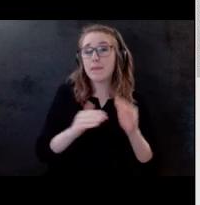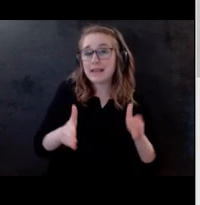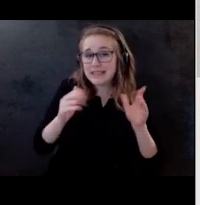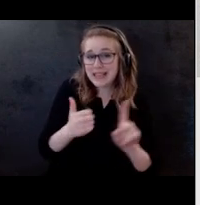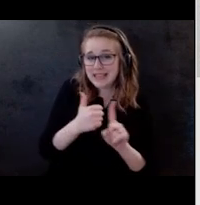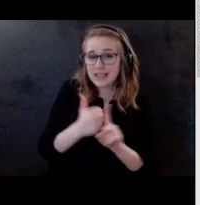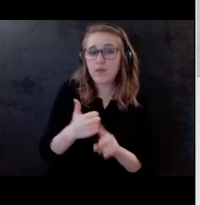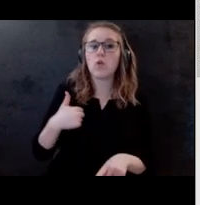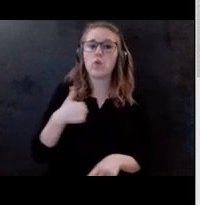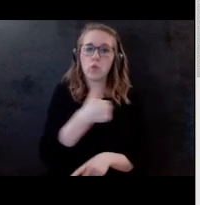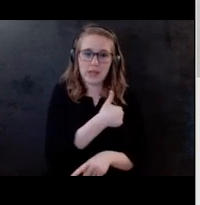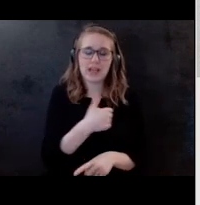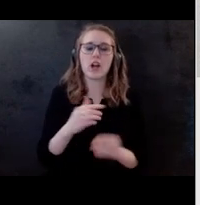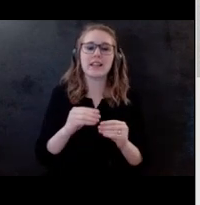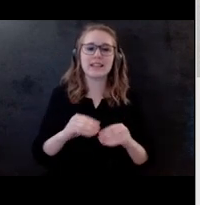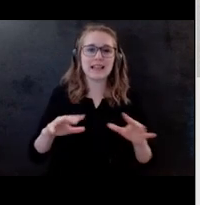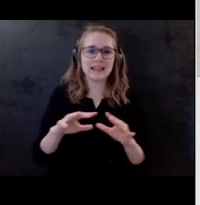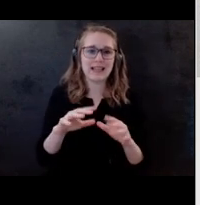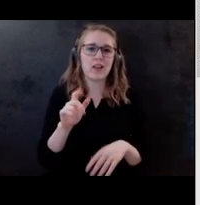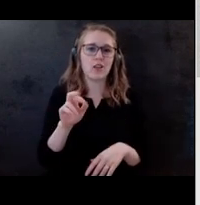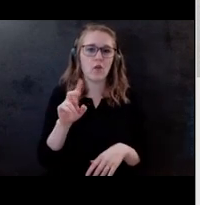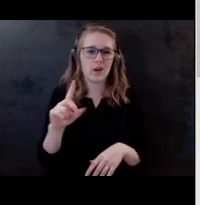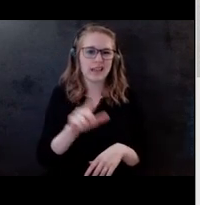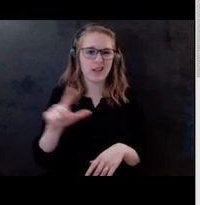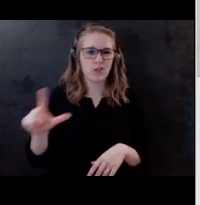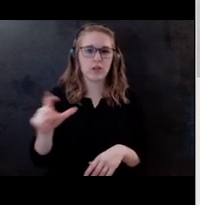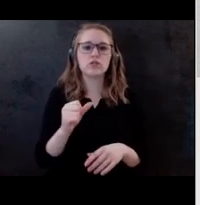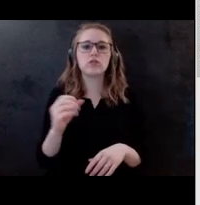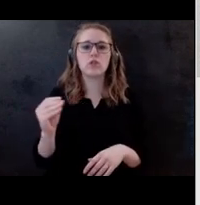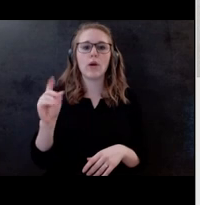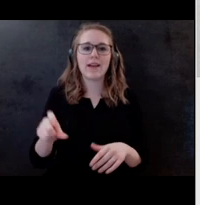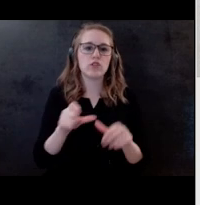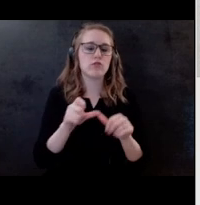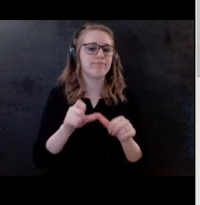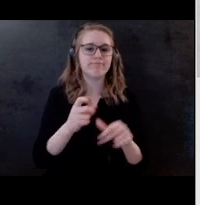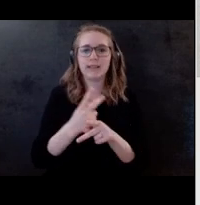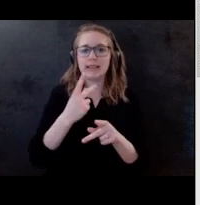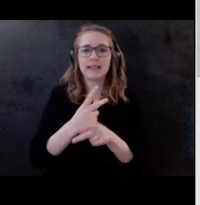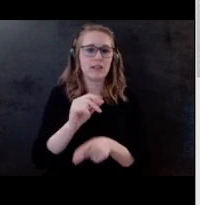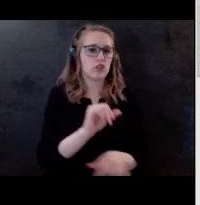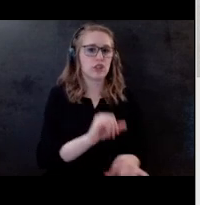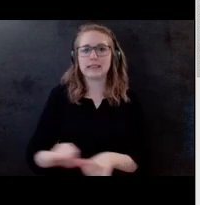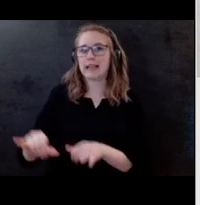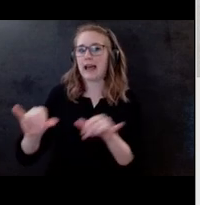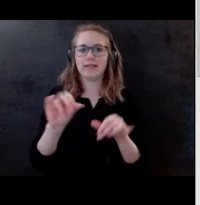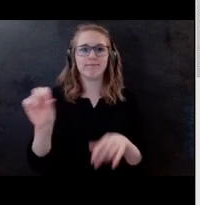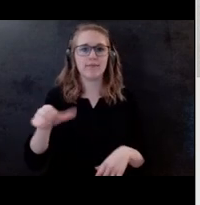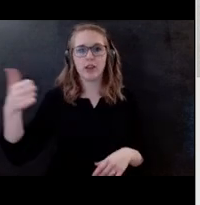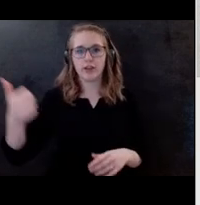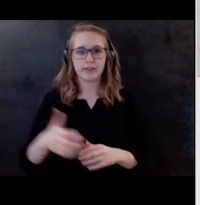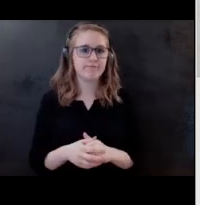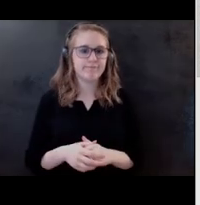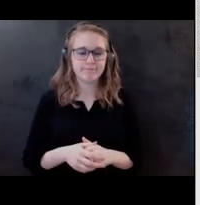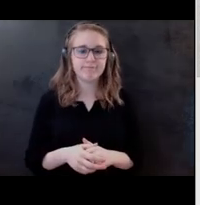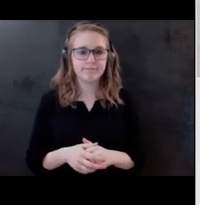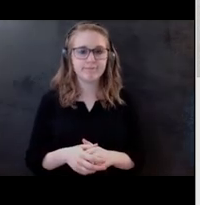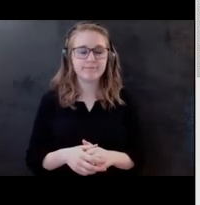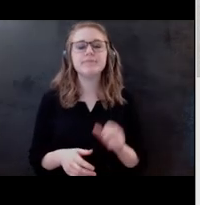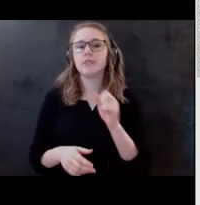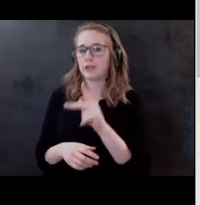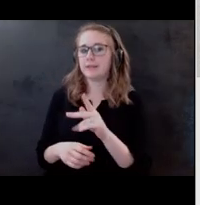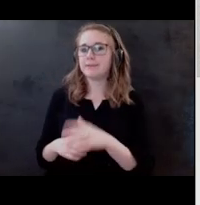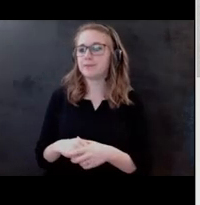are the landlord. So we have to, we also have to maintain it like we do any other, you know, right, facility. Okay. And